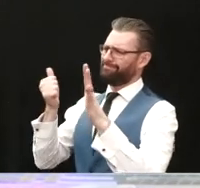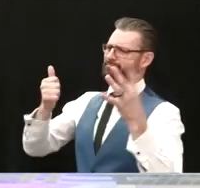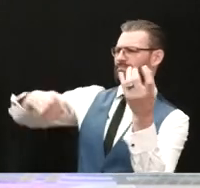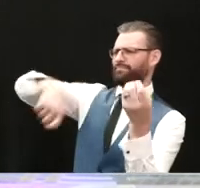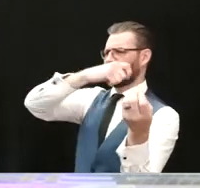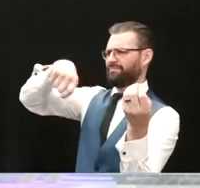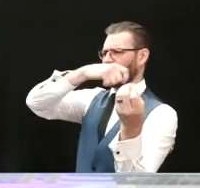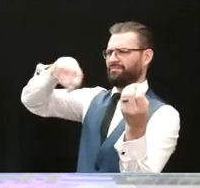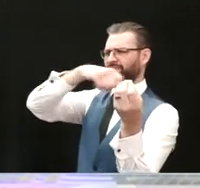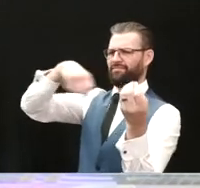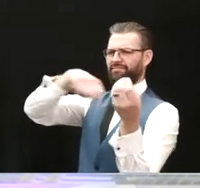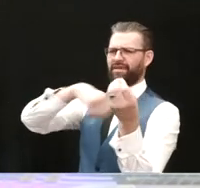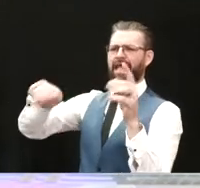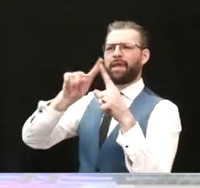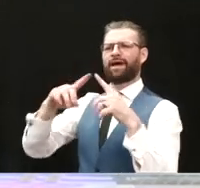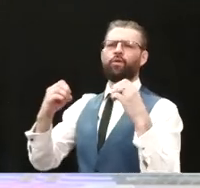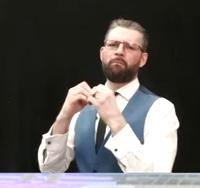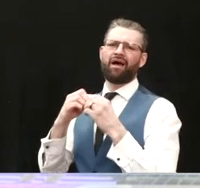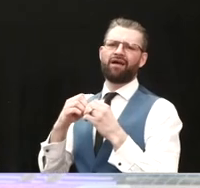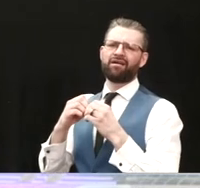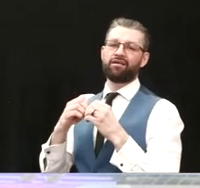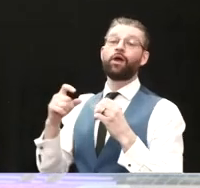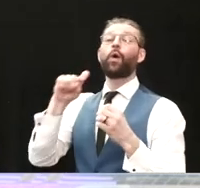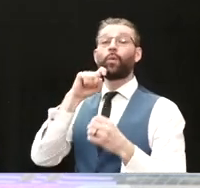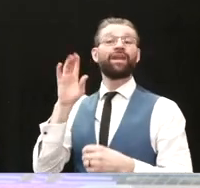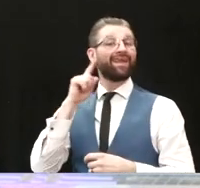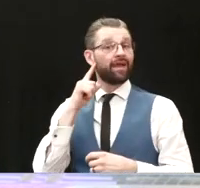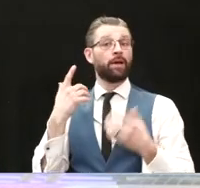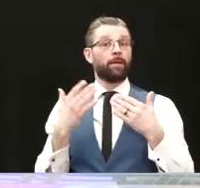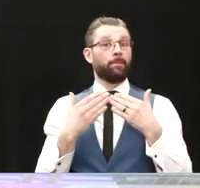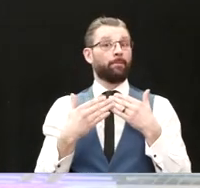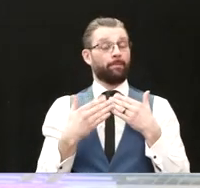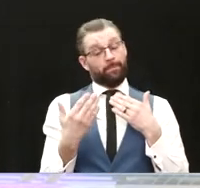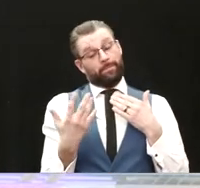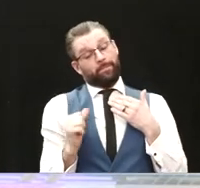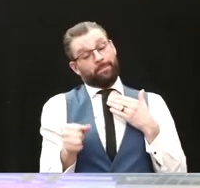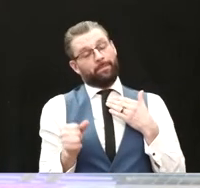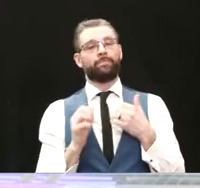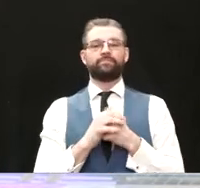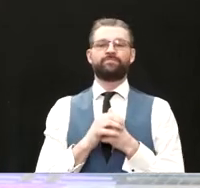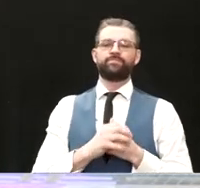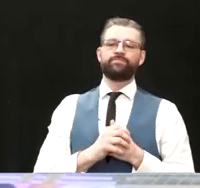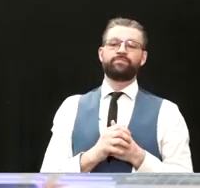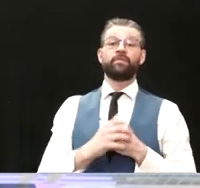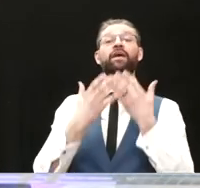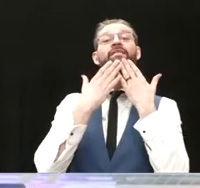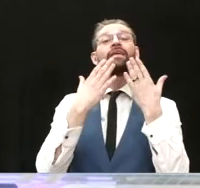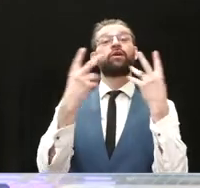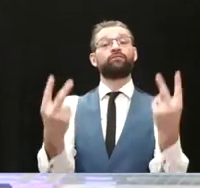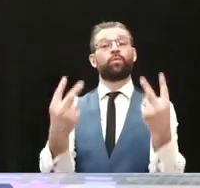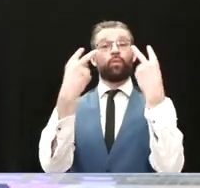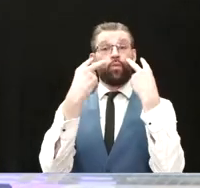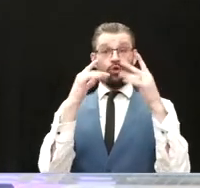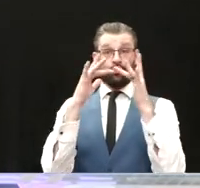Emmanuel Bach on violin, who we will hear more from shortly. Thank you for watching the